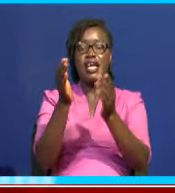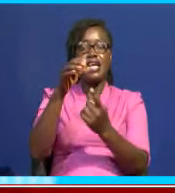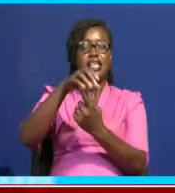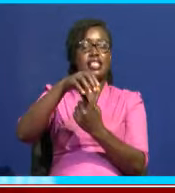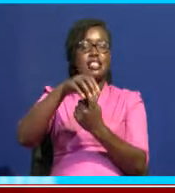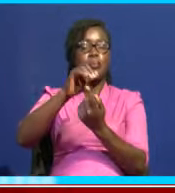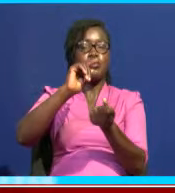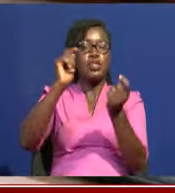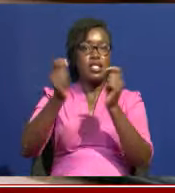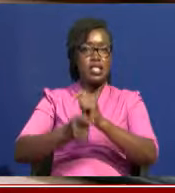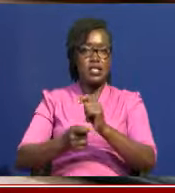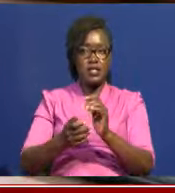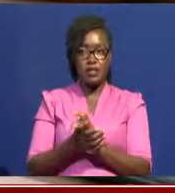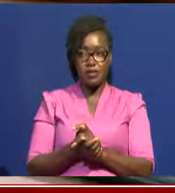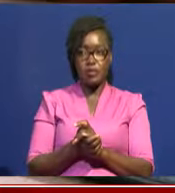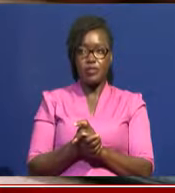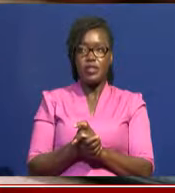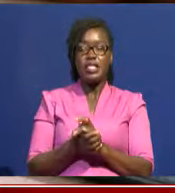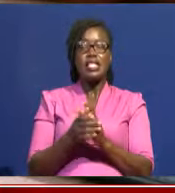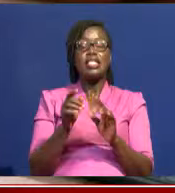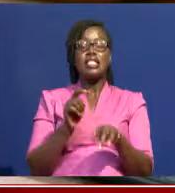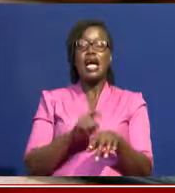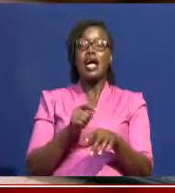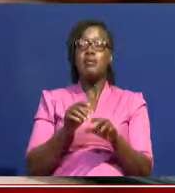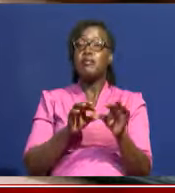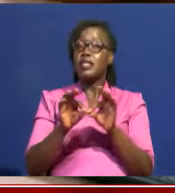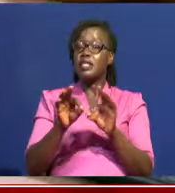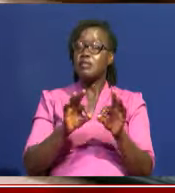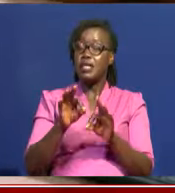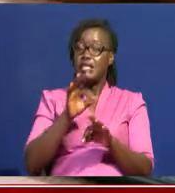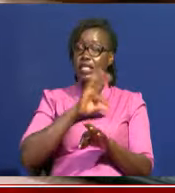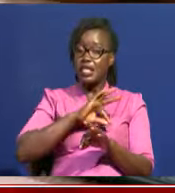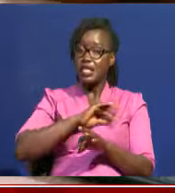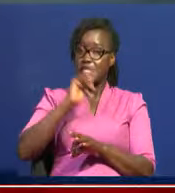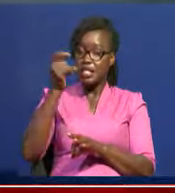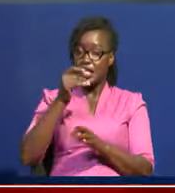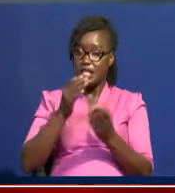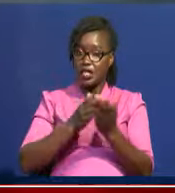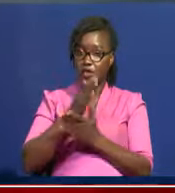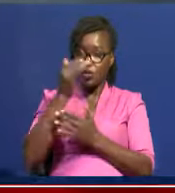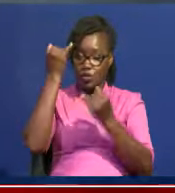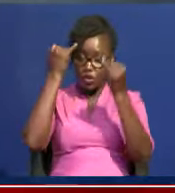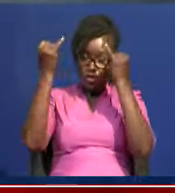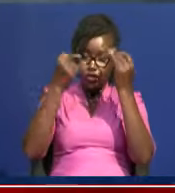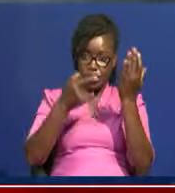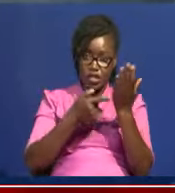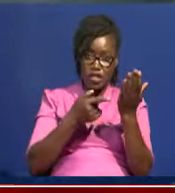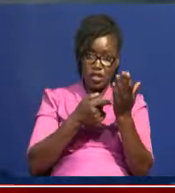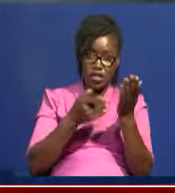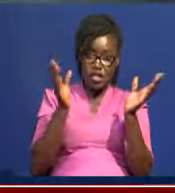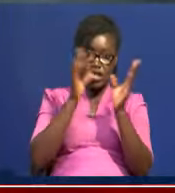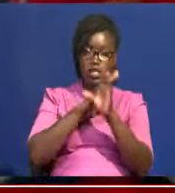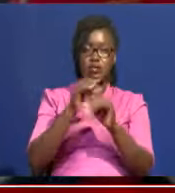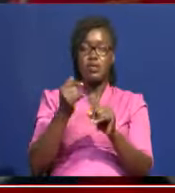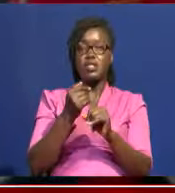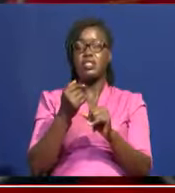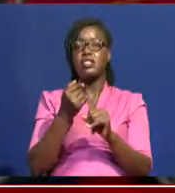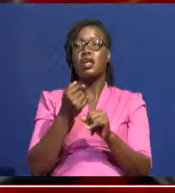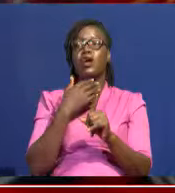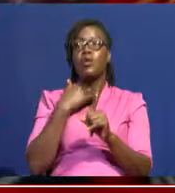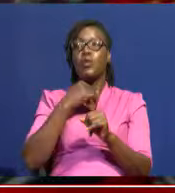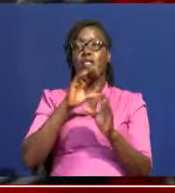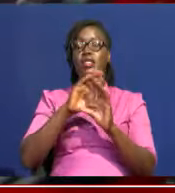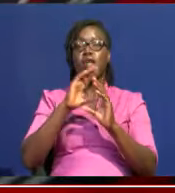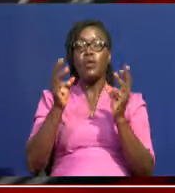champion change. While enumerating gains made by Kenya through innovation and technology, the head of state, however, called on world